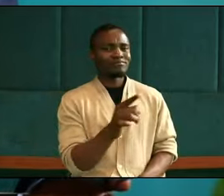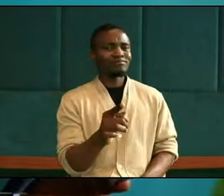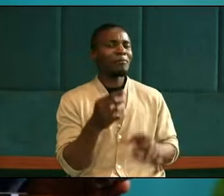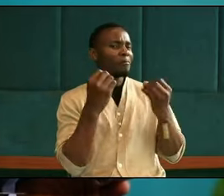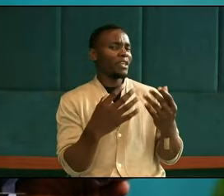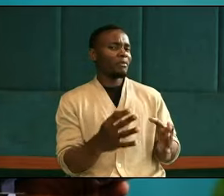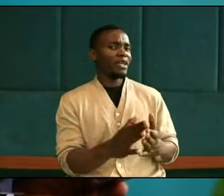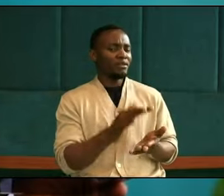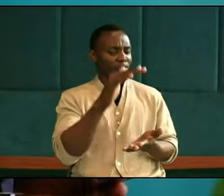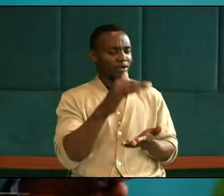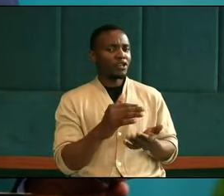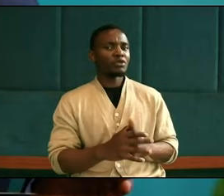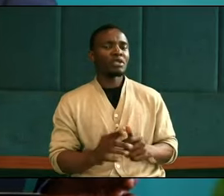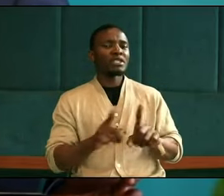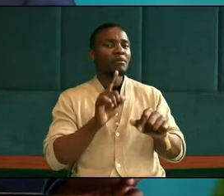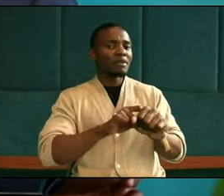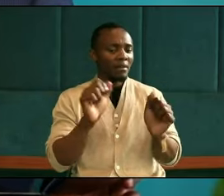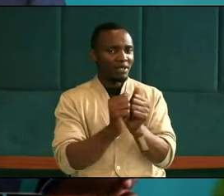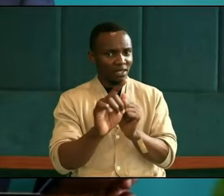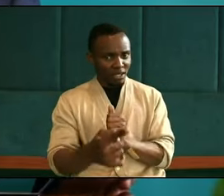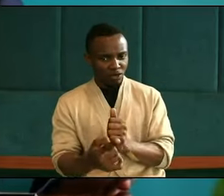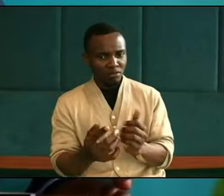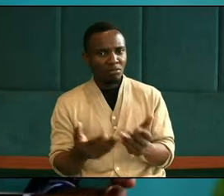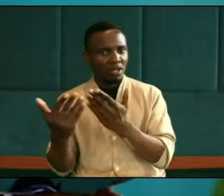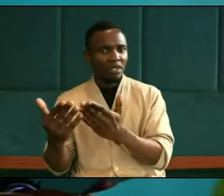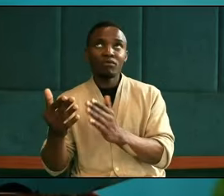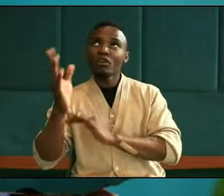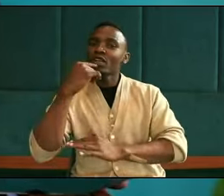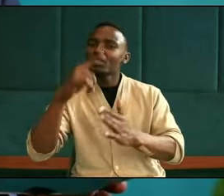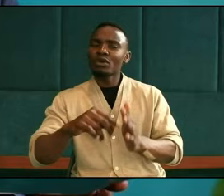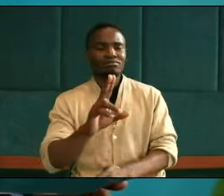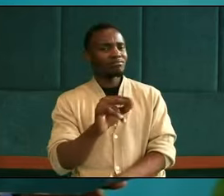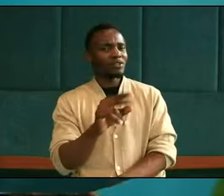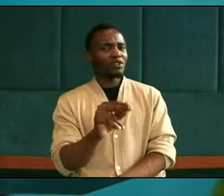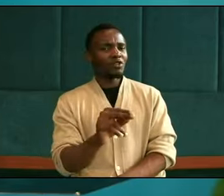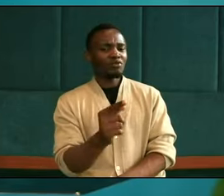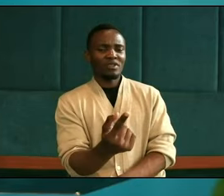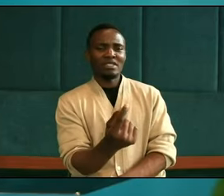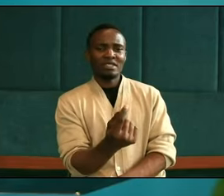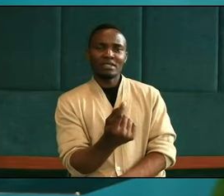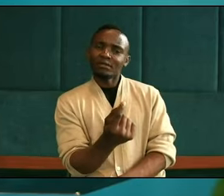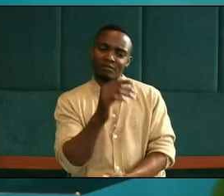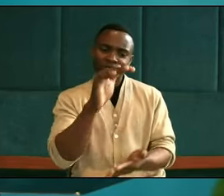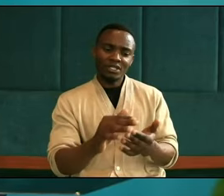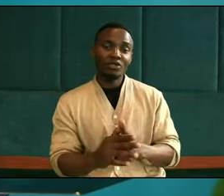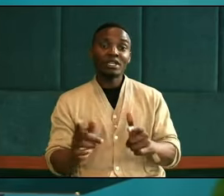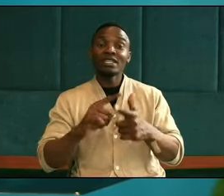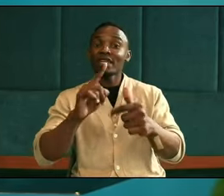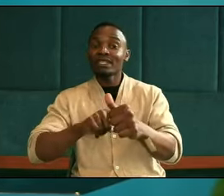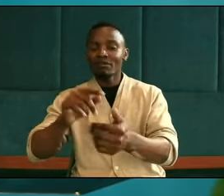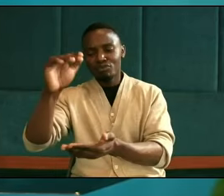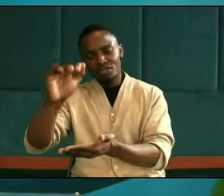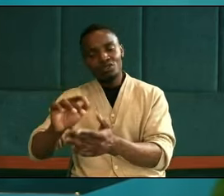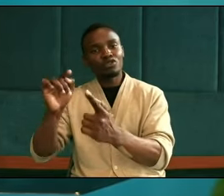that is too much. Thin it down. When it came down to 300 men, God said, yes, that's enough, because